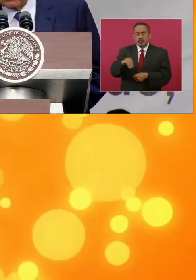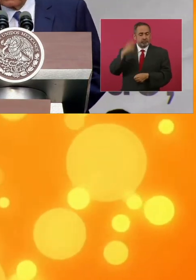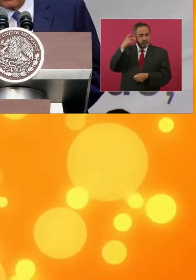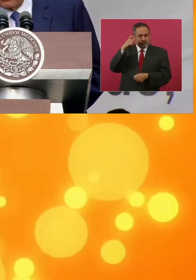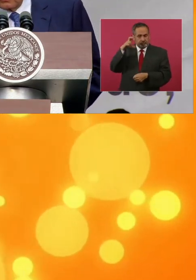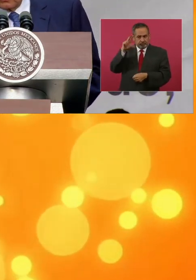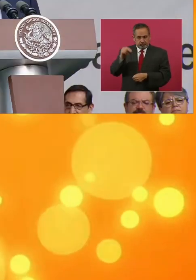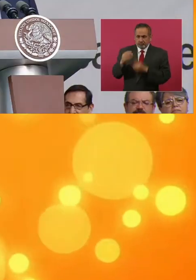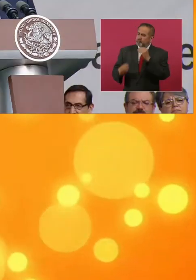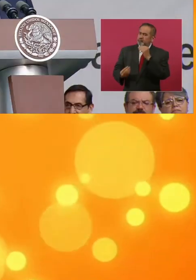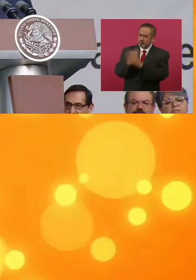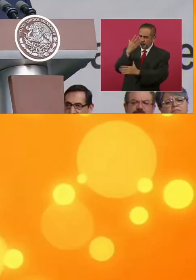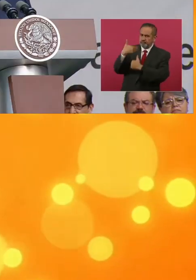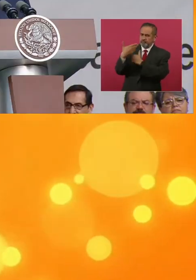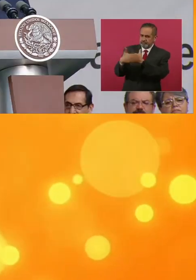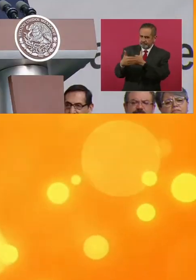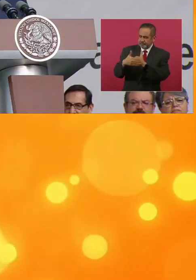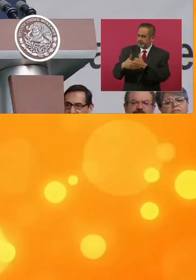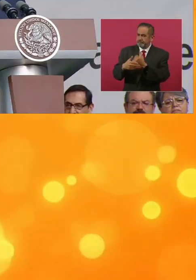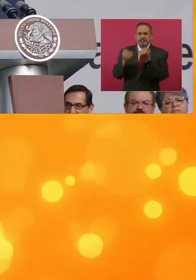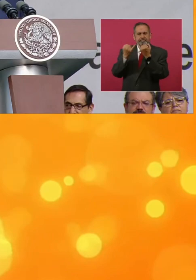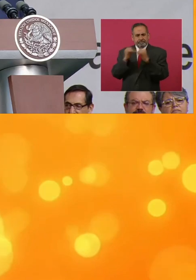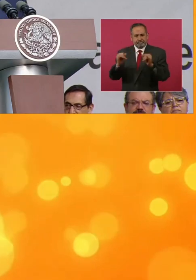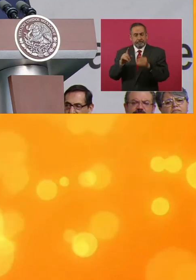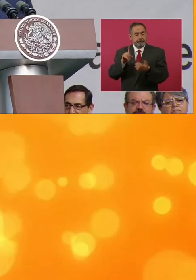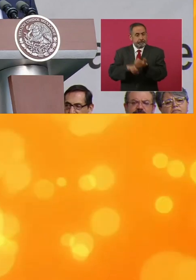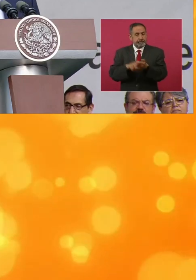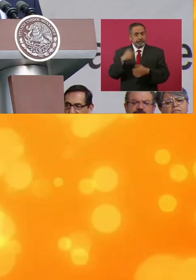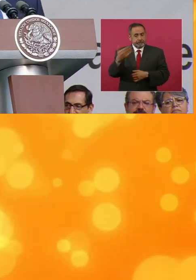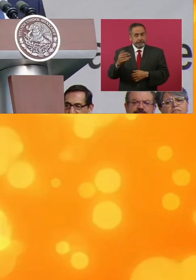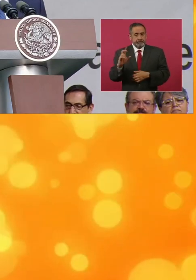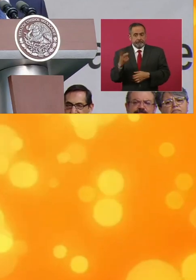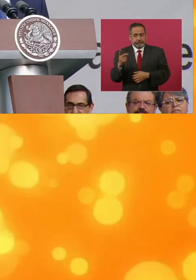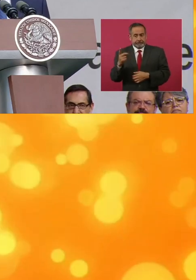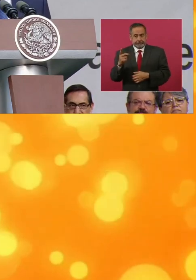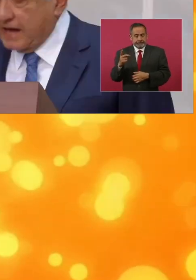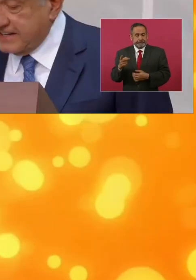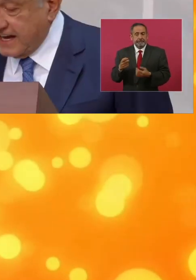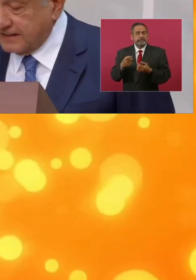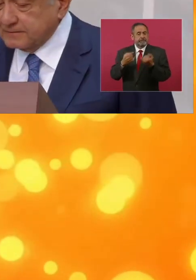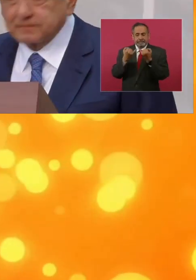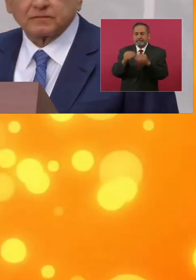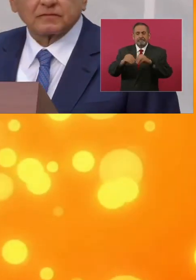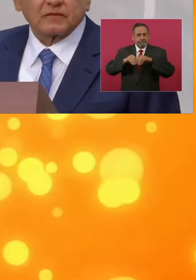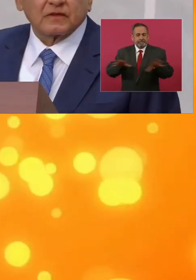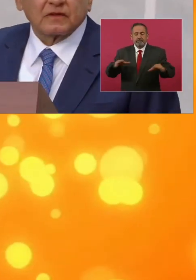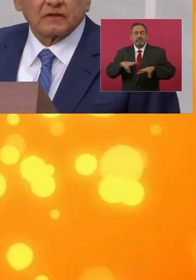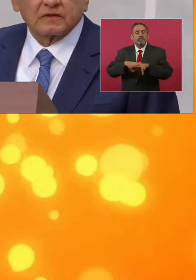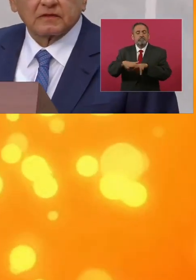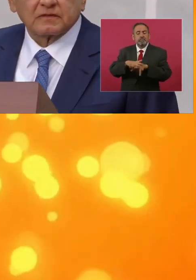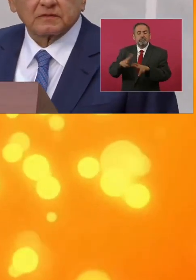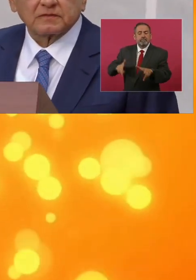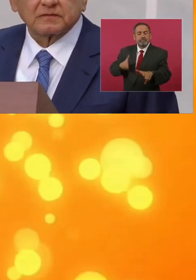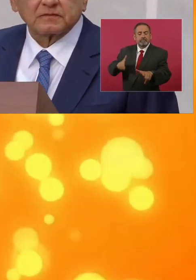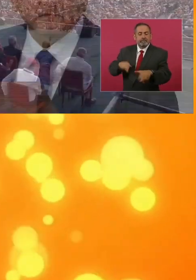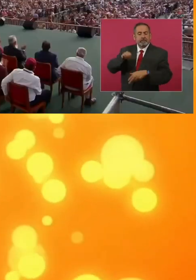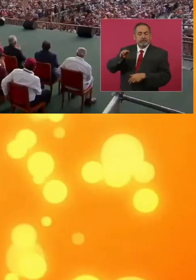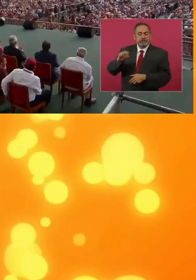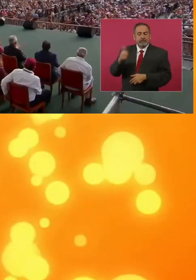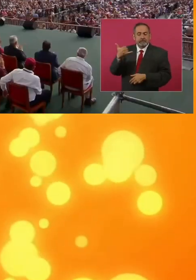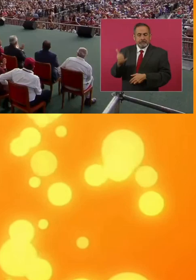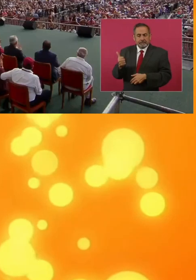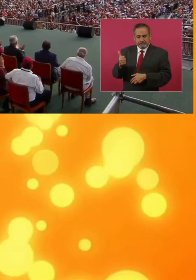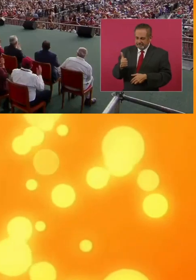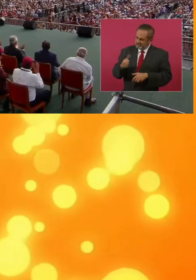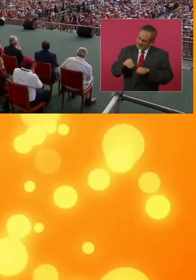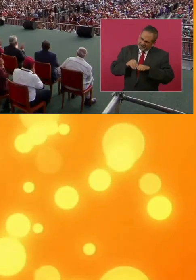Mexico are right next to each other. And what's happened in Mexico, I think, is really a